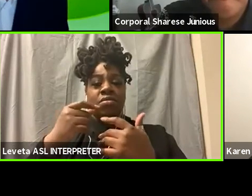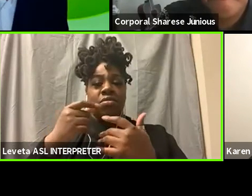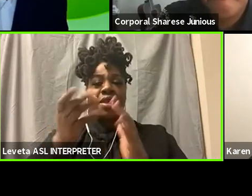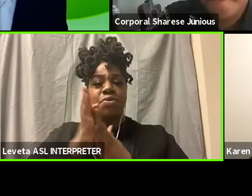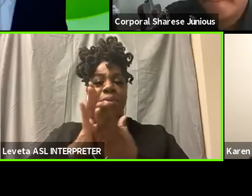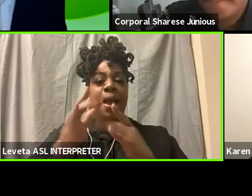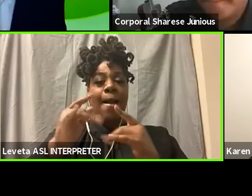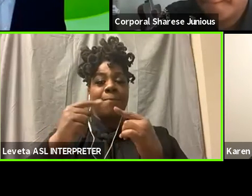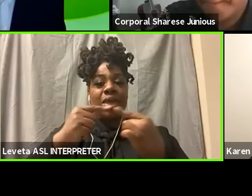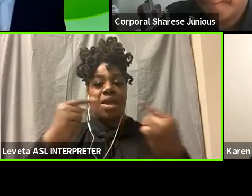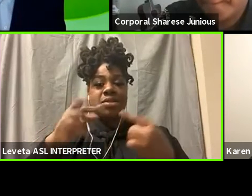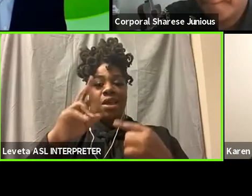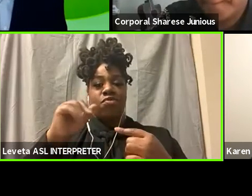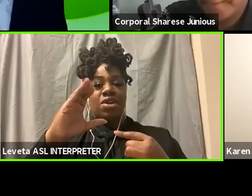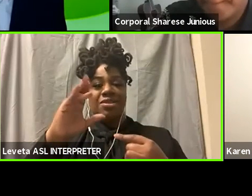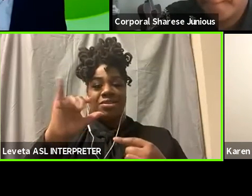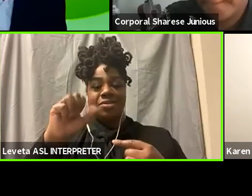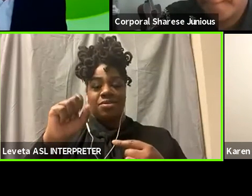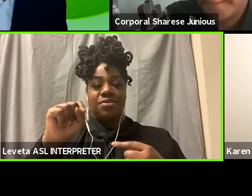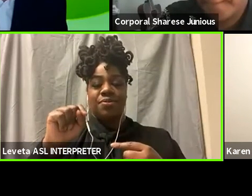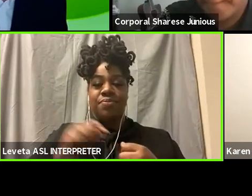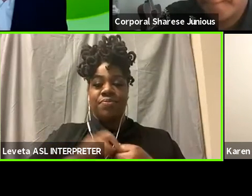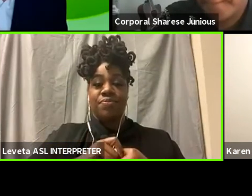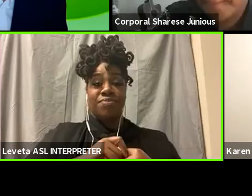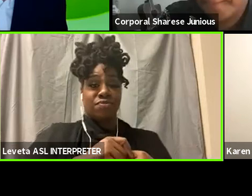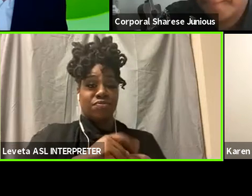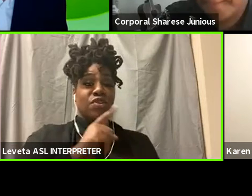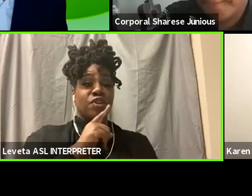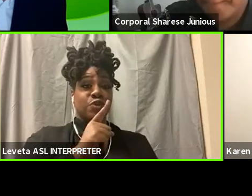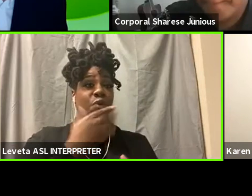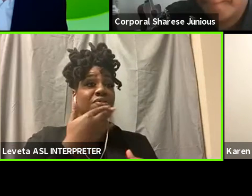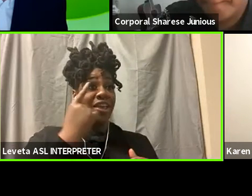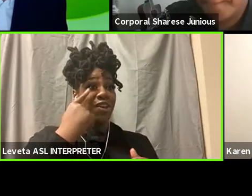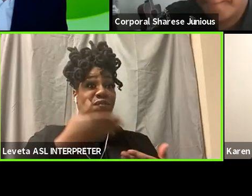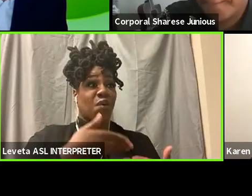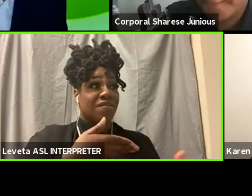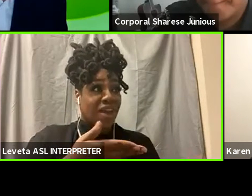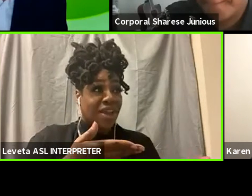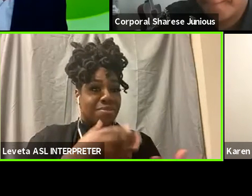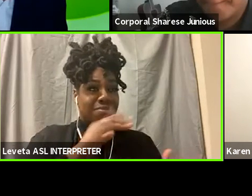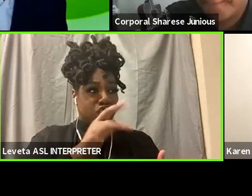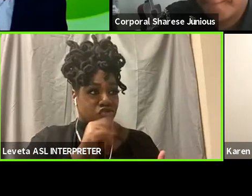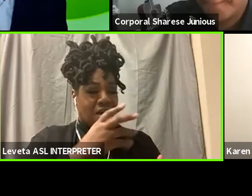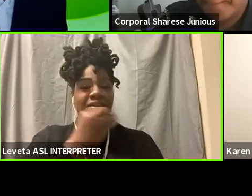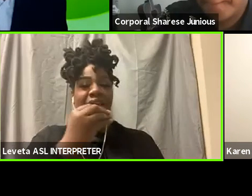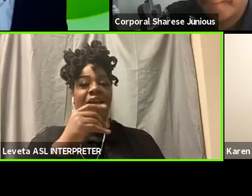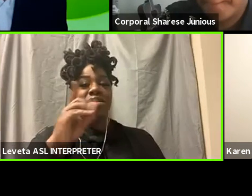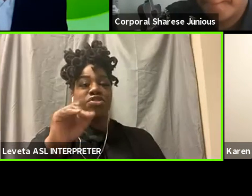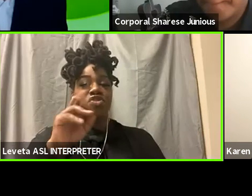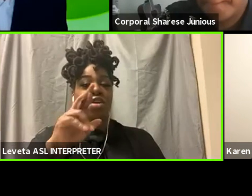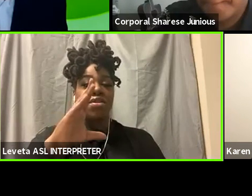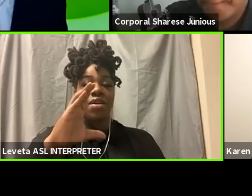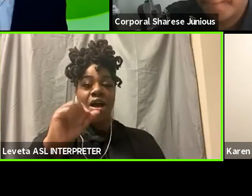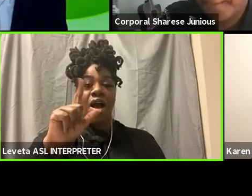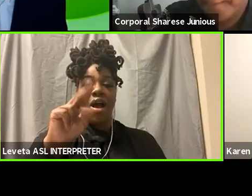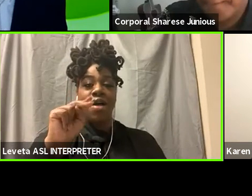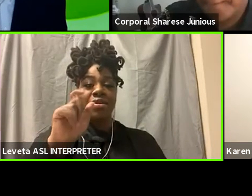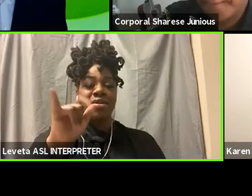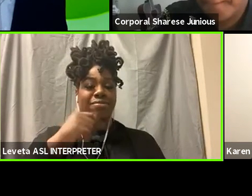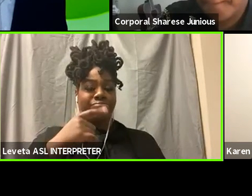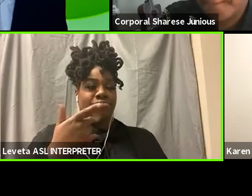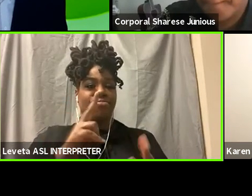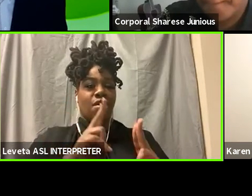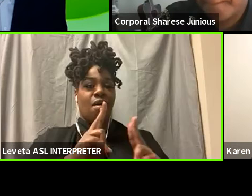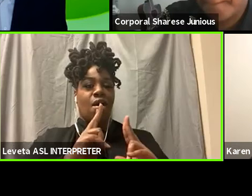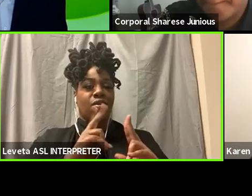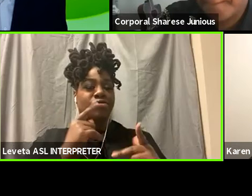Sure, thank you so much for inviting me, John and Dr. Connolly. I'm honored to be part of this group. I